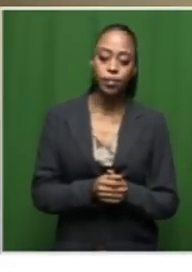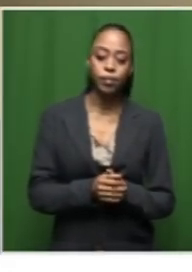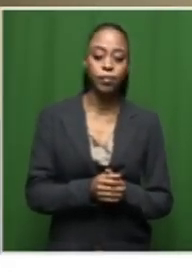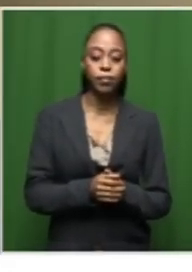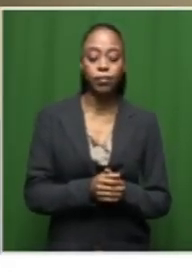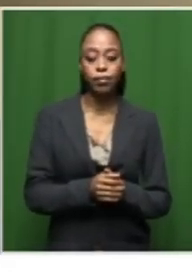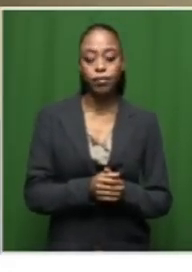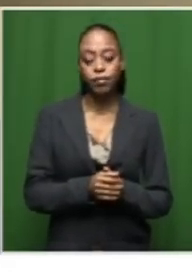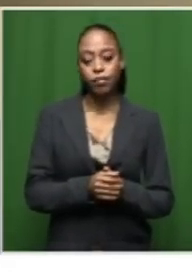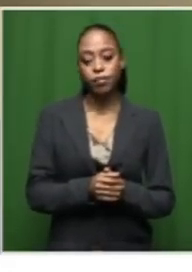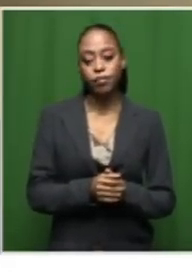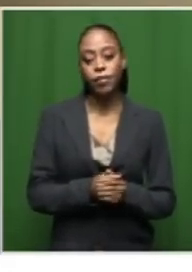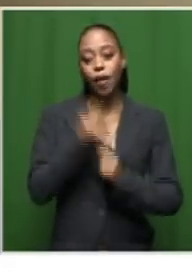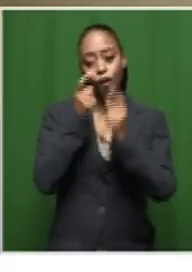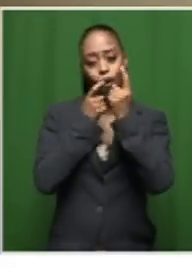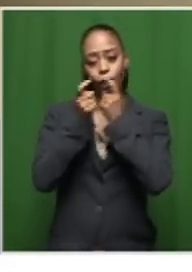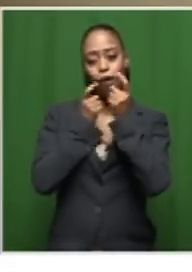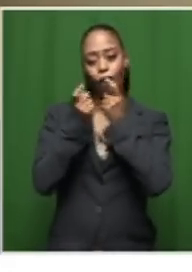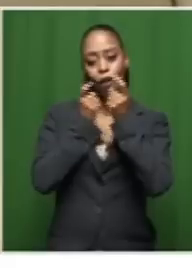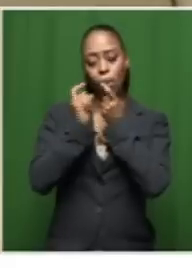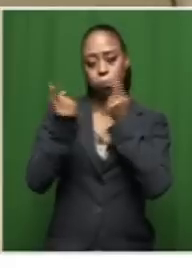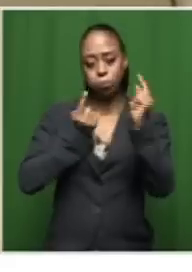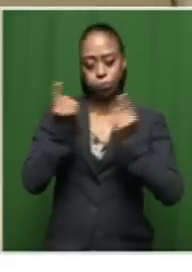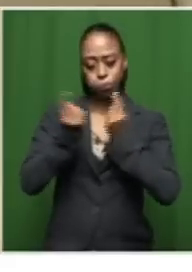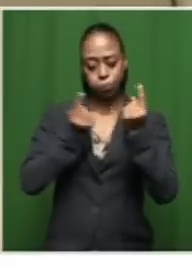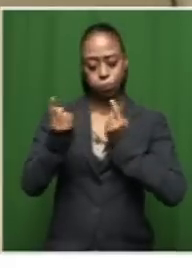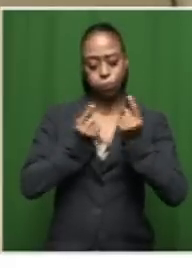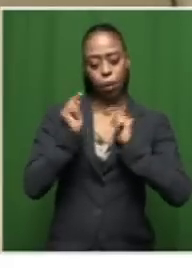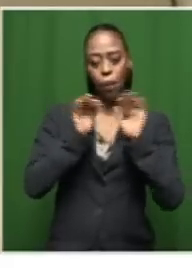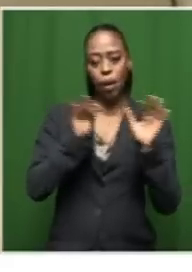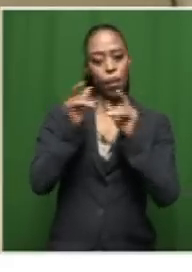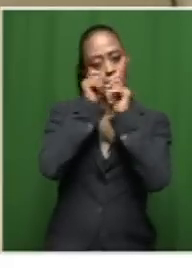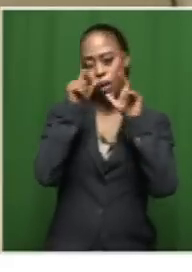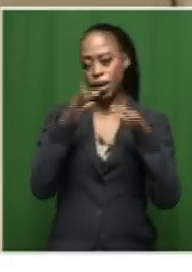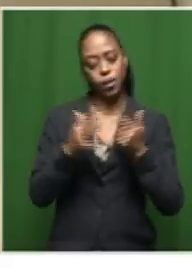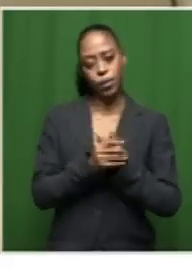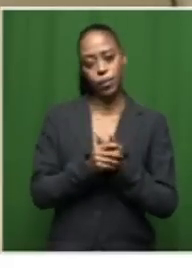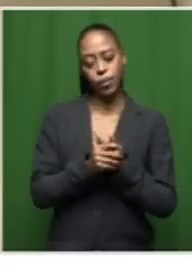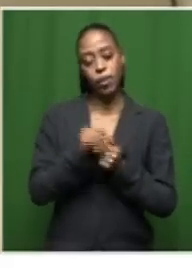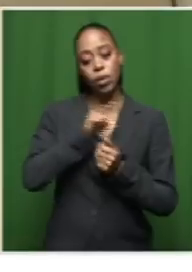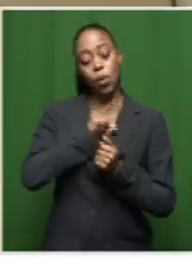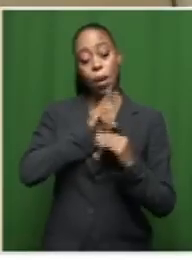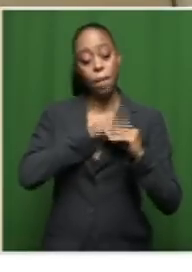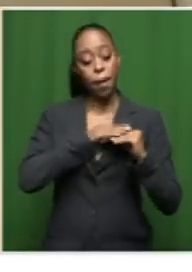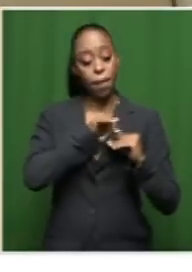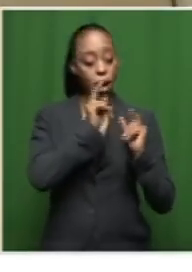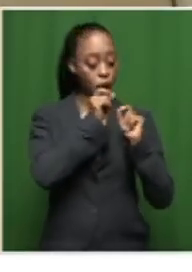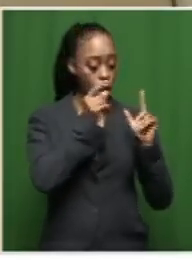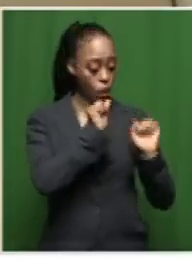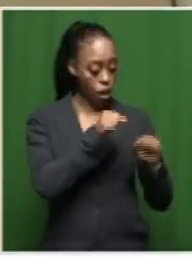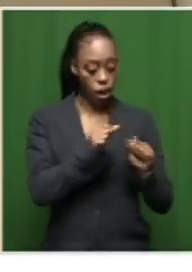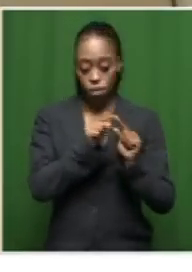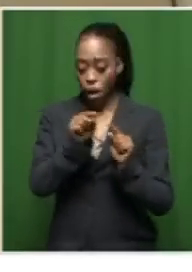Judging by the complaints, people are definitely not aware. Mm. The member may be